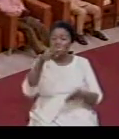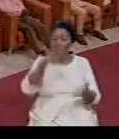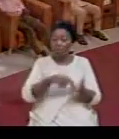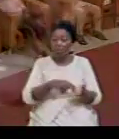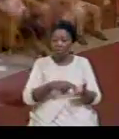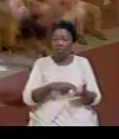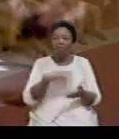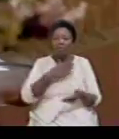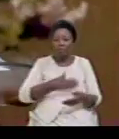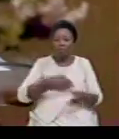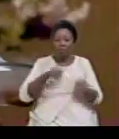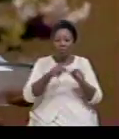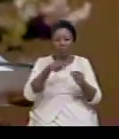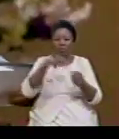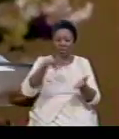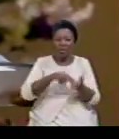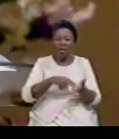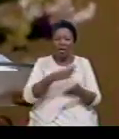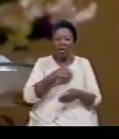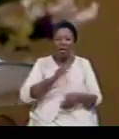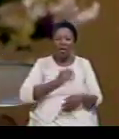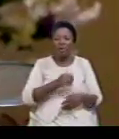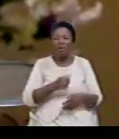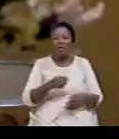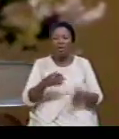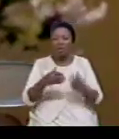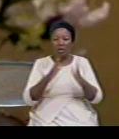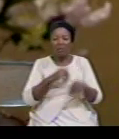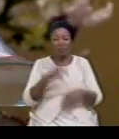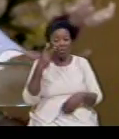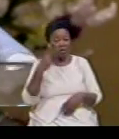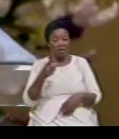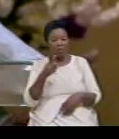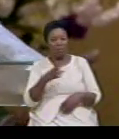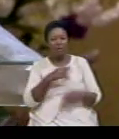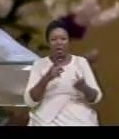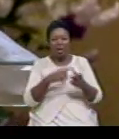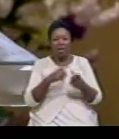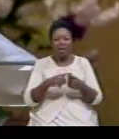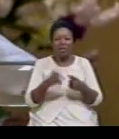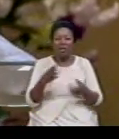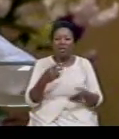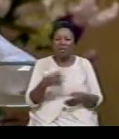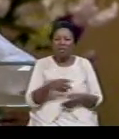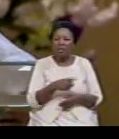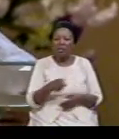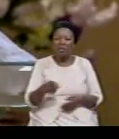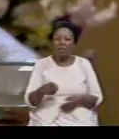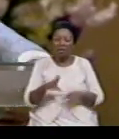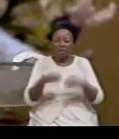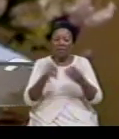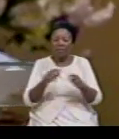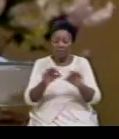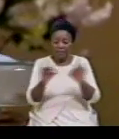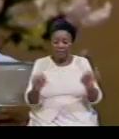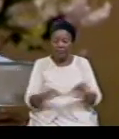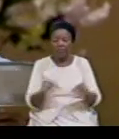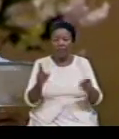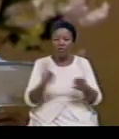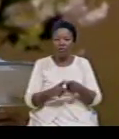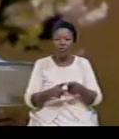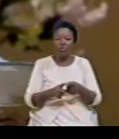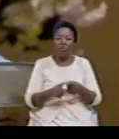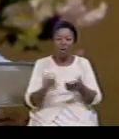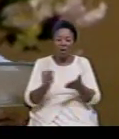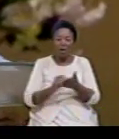will move quickly to them, give them the slip to fill. And please fill it